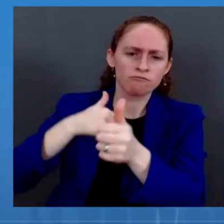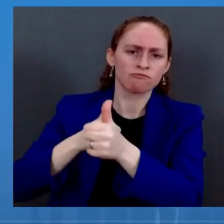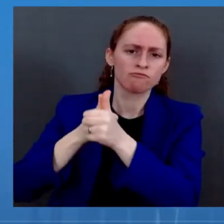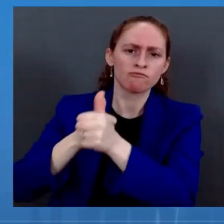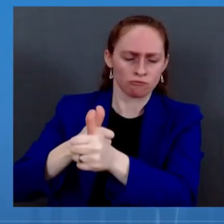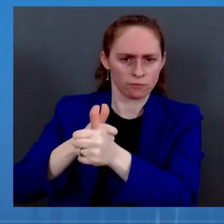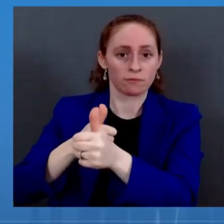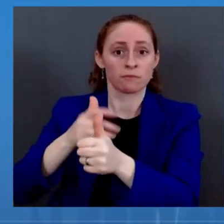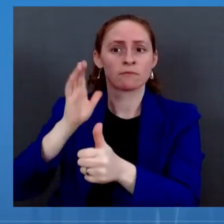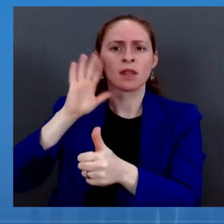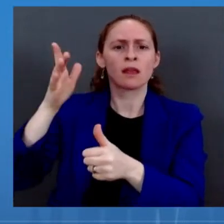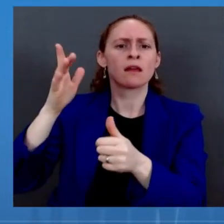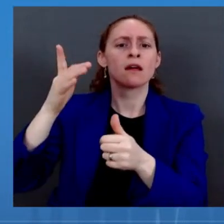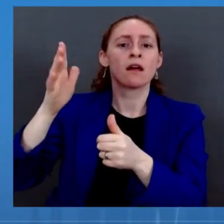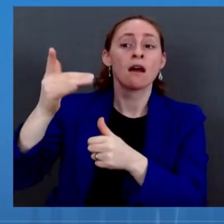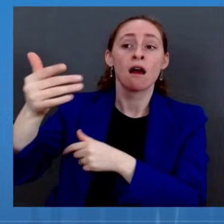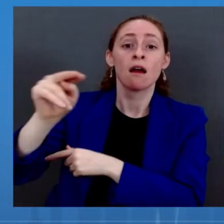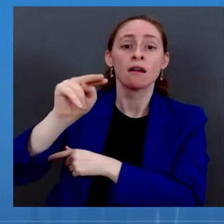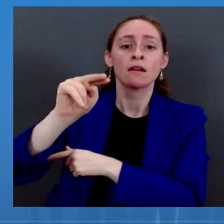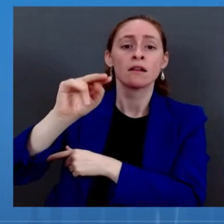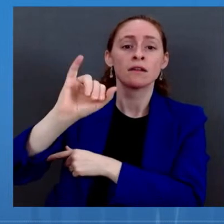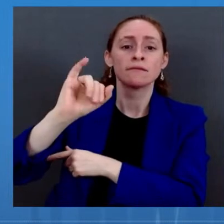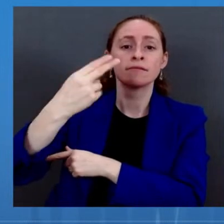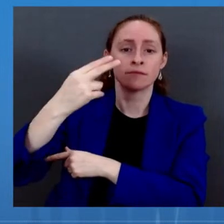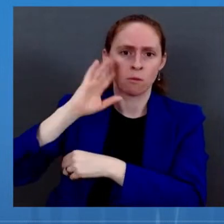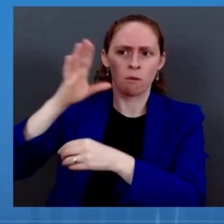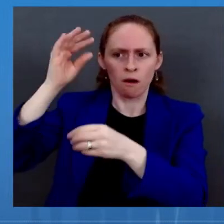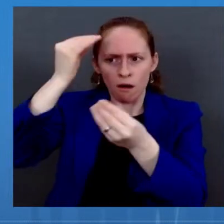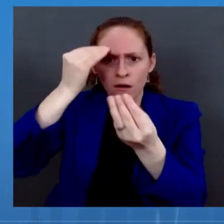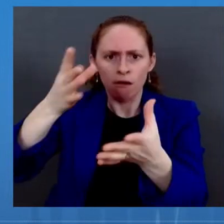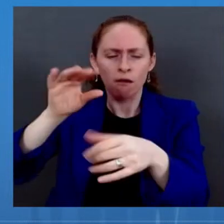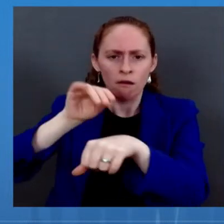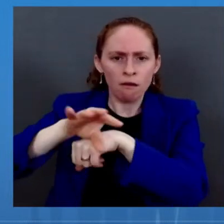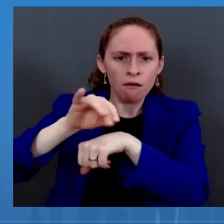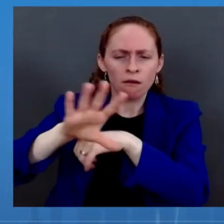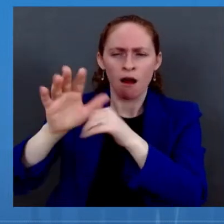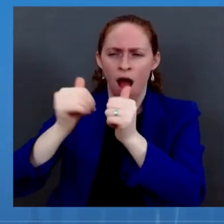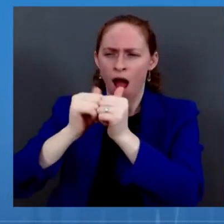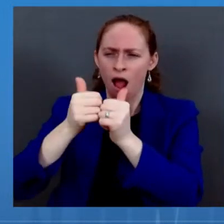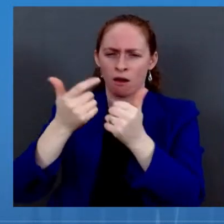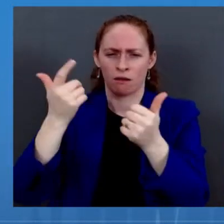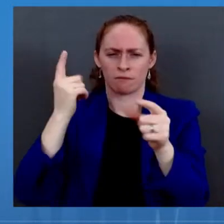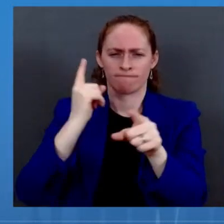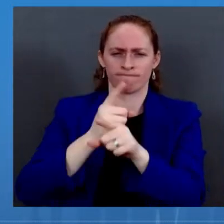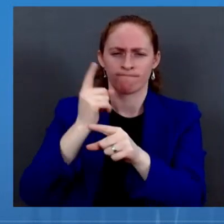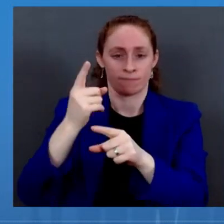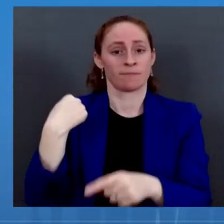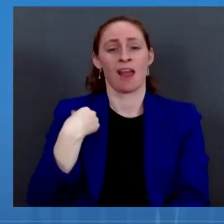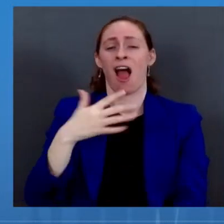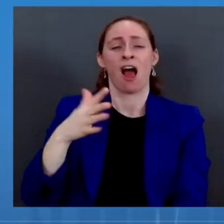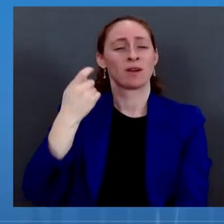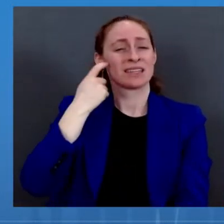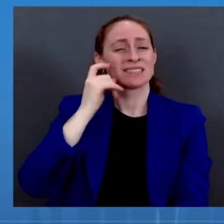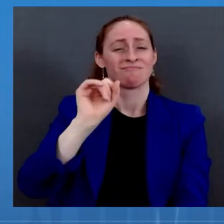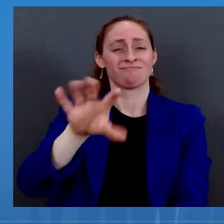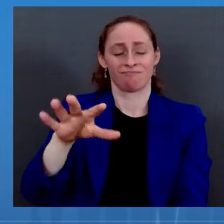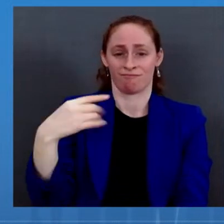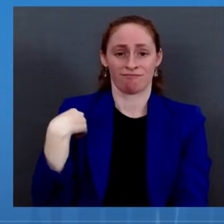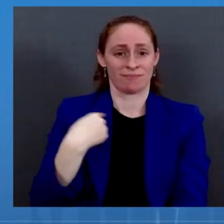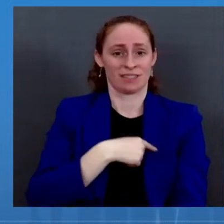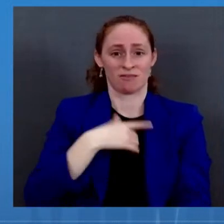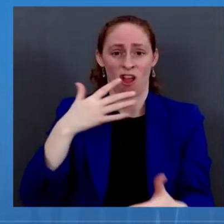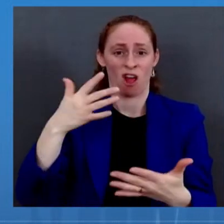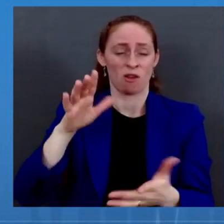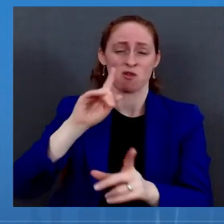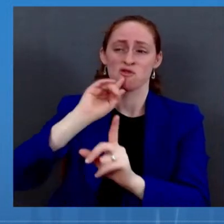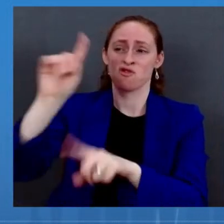FDA. And as I mentioned earlier, we have purchased 3 million of the Merck pills. Over to you, Dr. Walensky. Yeah, thank